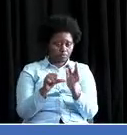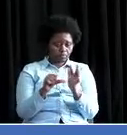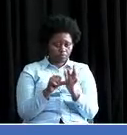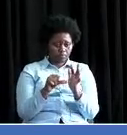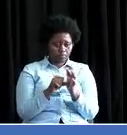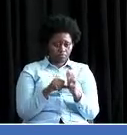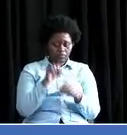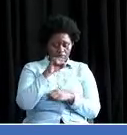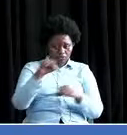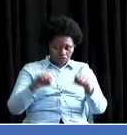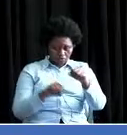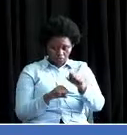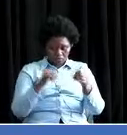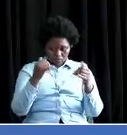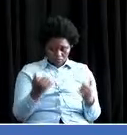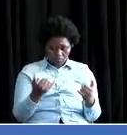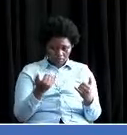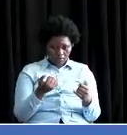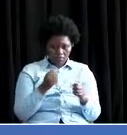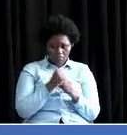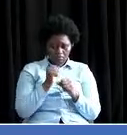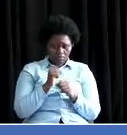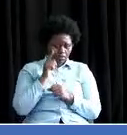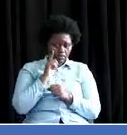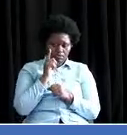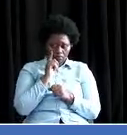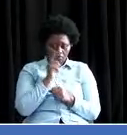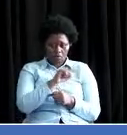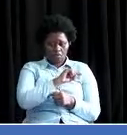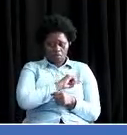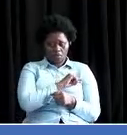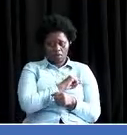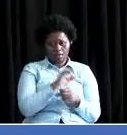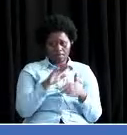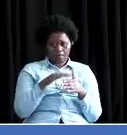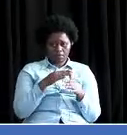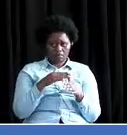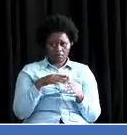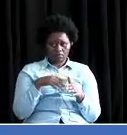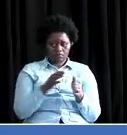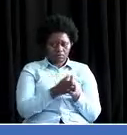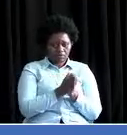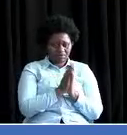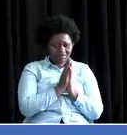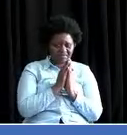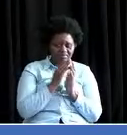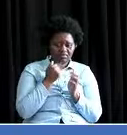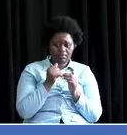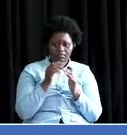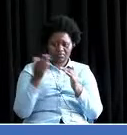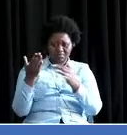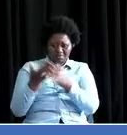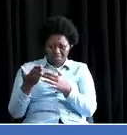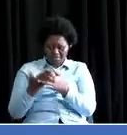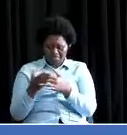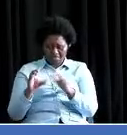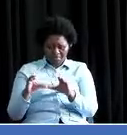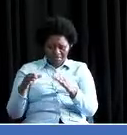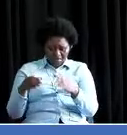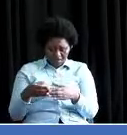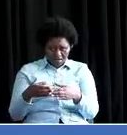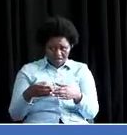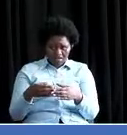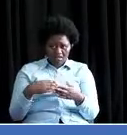sithi siyayiconclude nje manje singakayiboni ngoba izodala ukuthi sigcine sicela ama-caucus i-delay i-process le